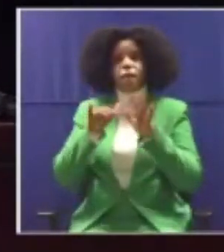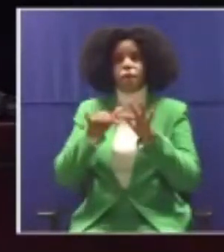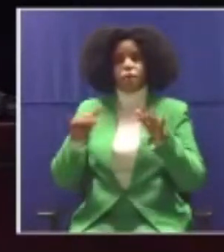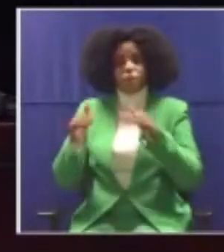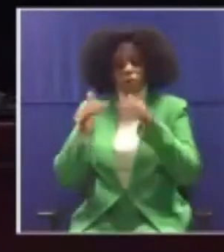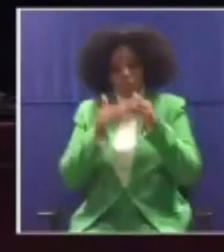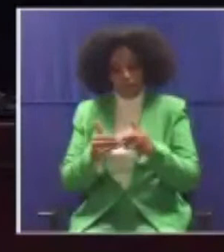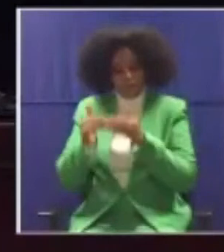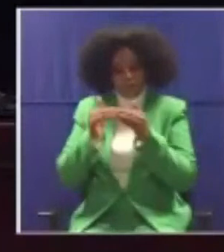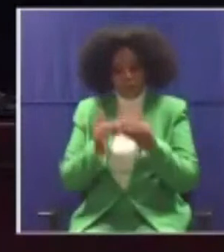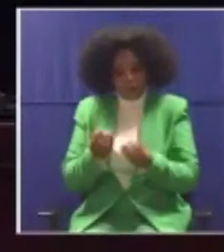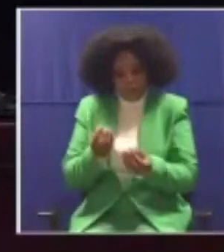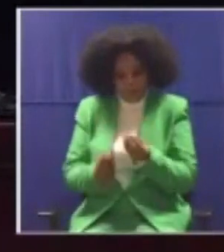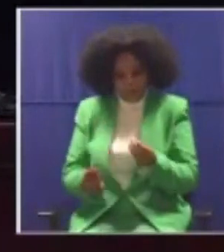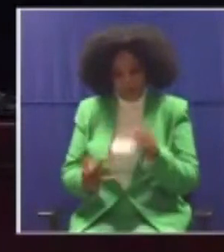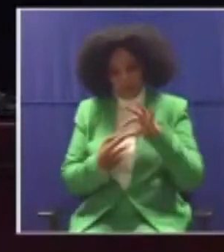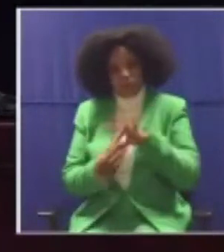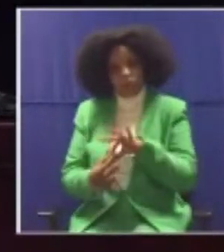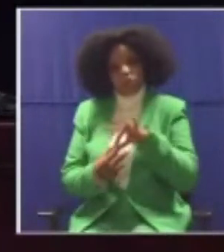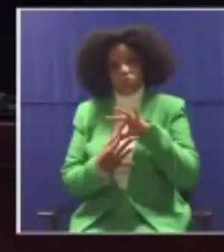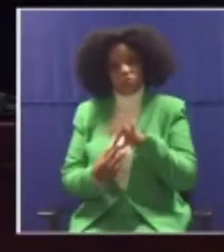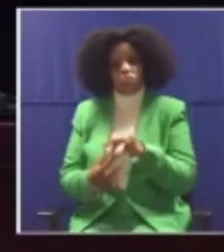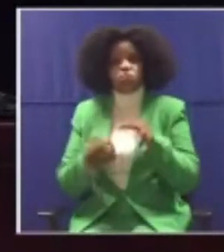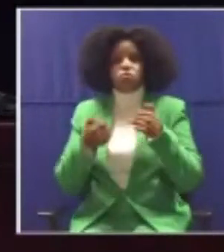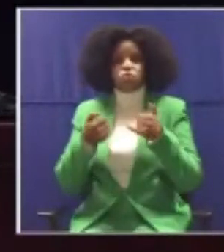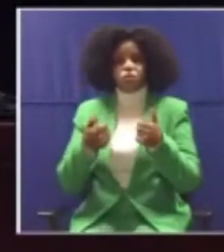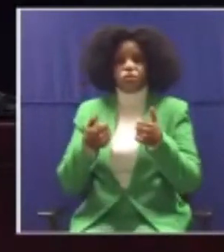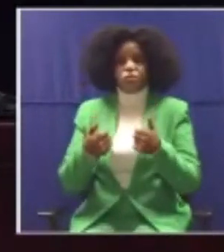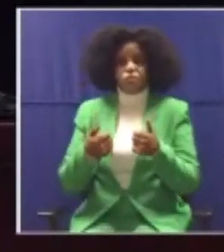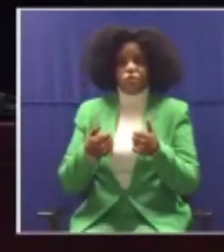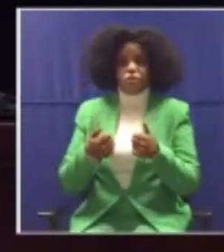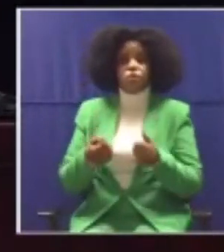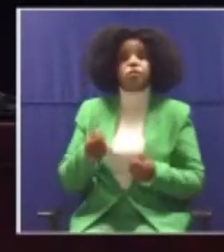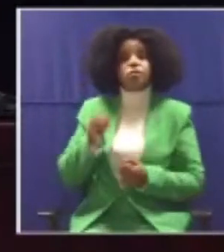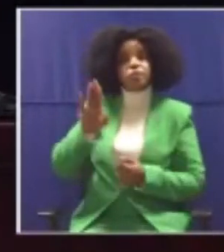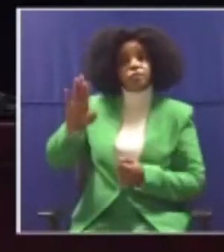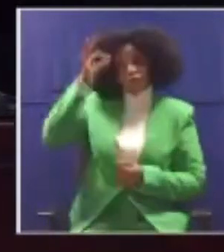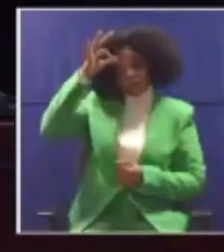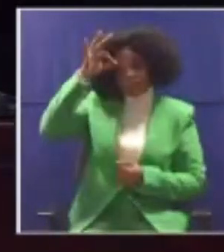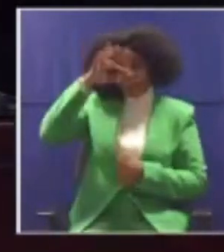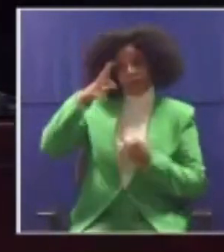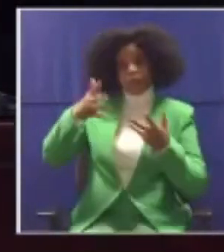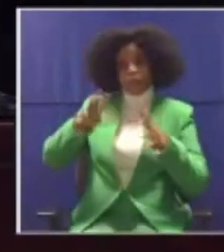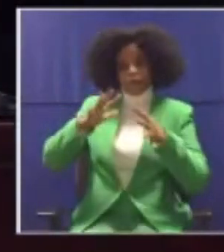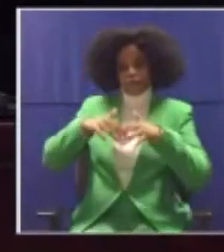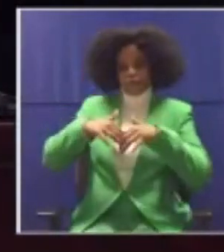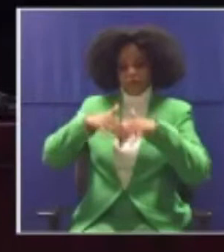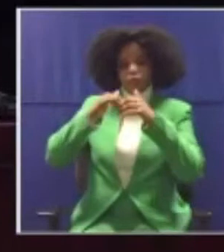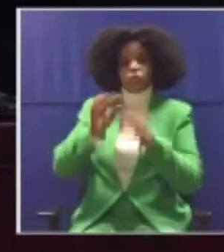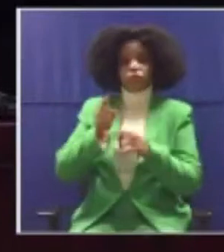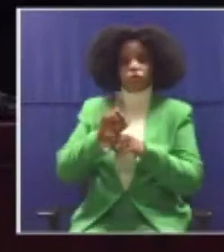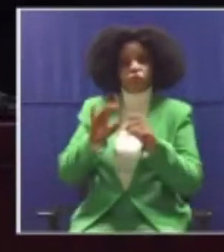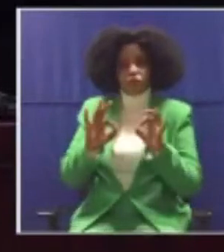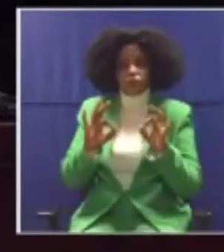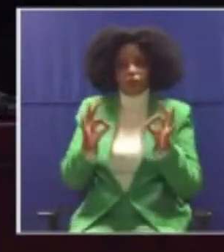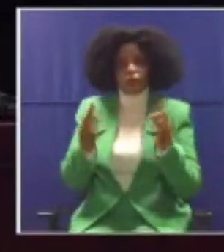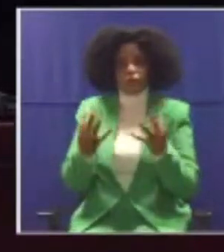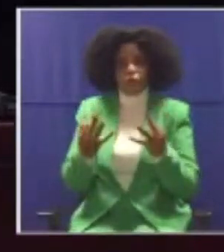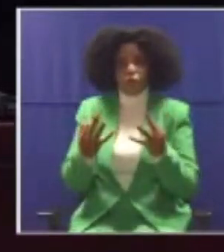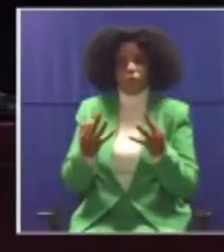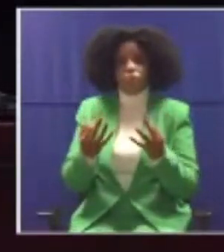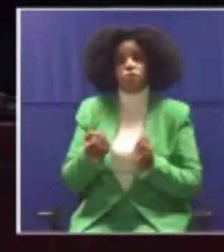Further, the government has established the Intersectoral Forum, comprising of representatives